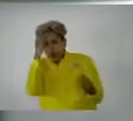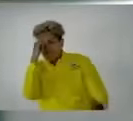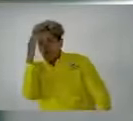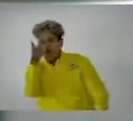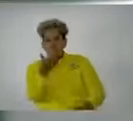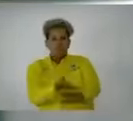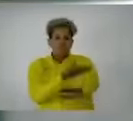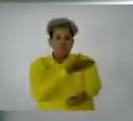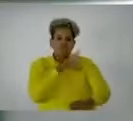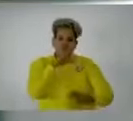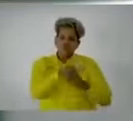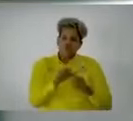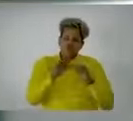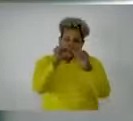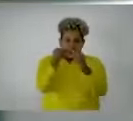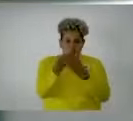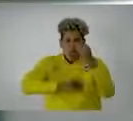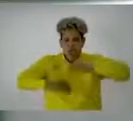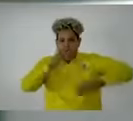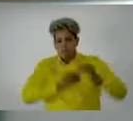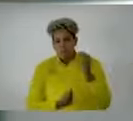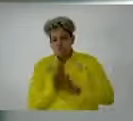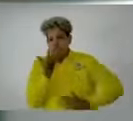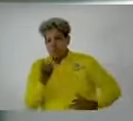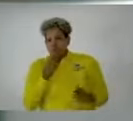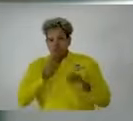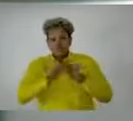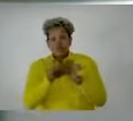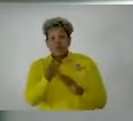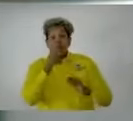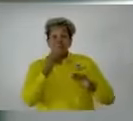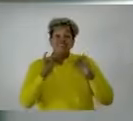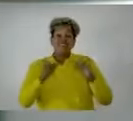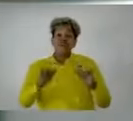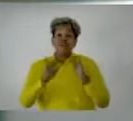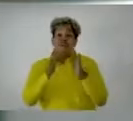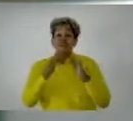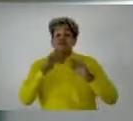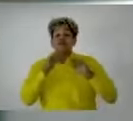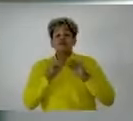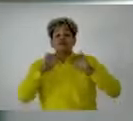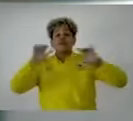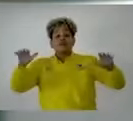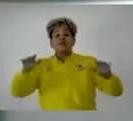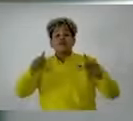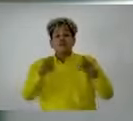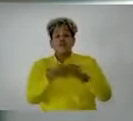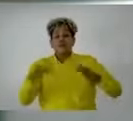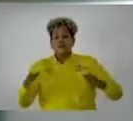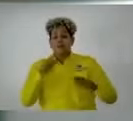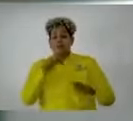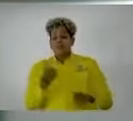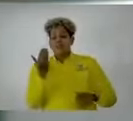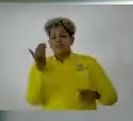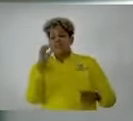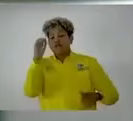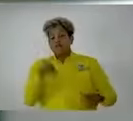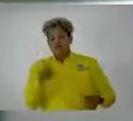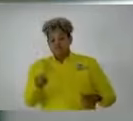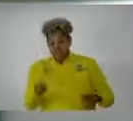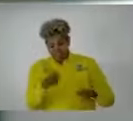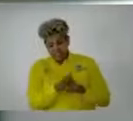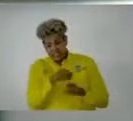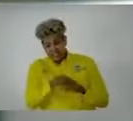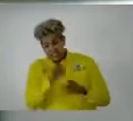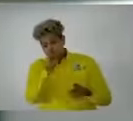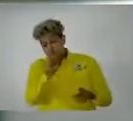advancing inclusive and sustainable economic growth. Jamaica's fixed broadband population penetration of 15%